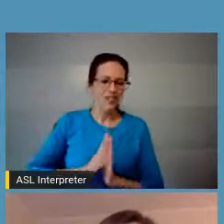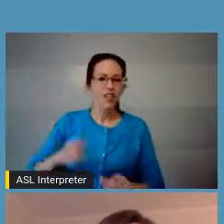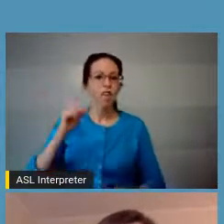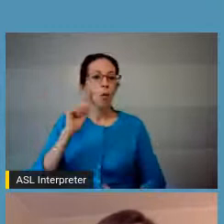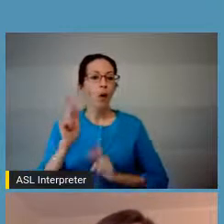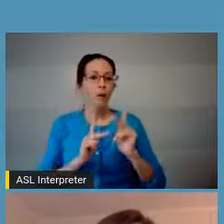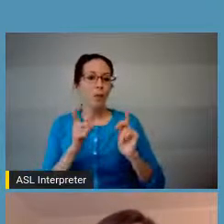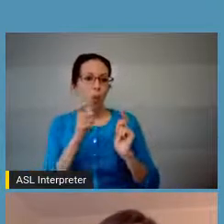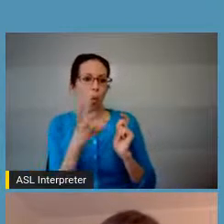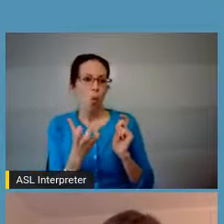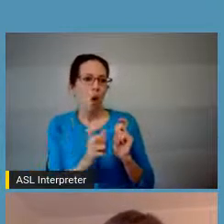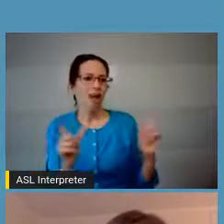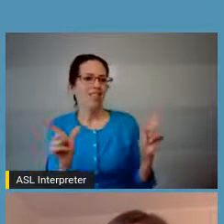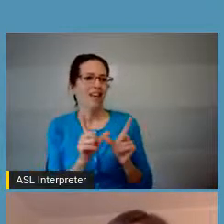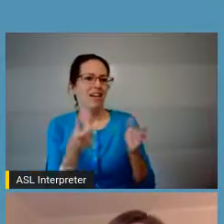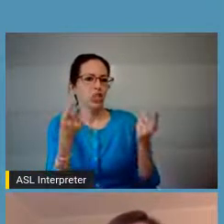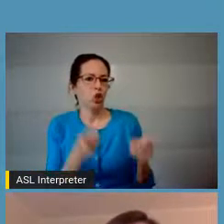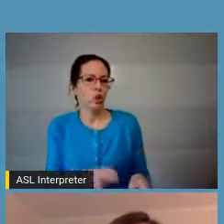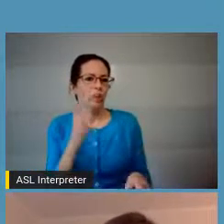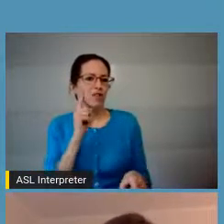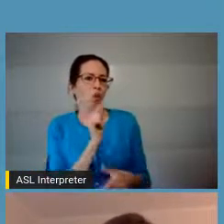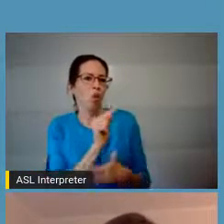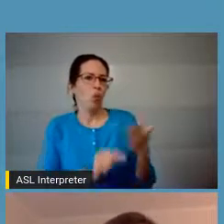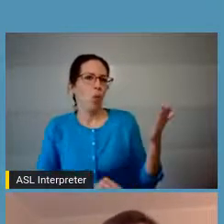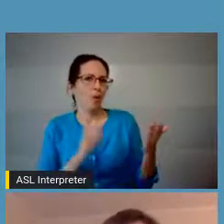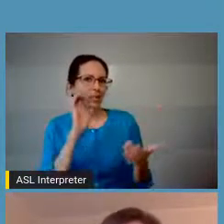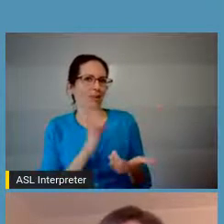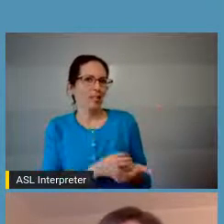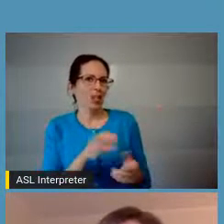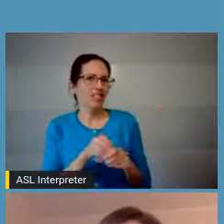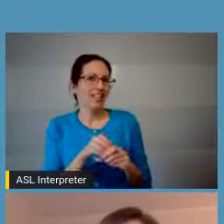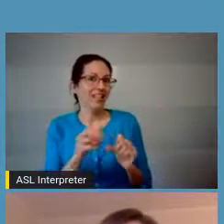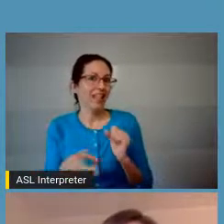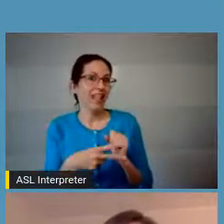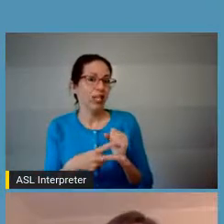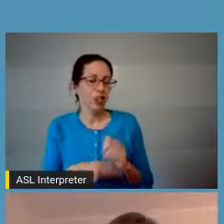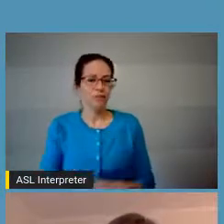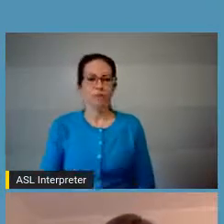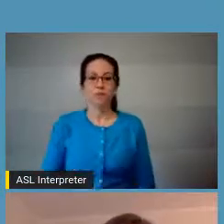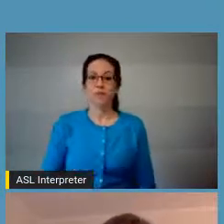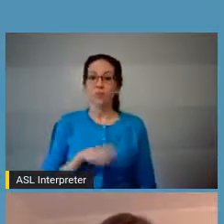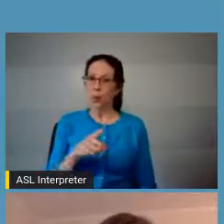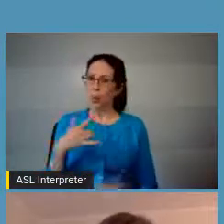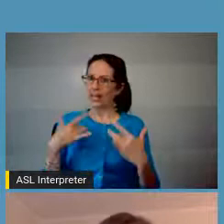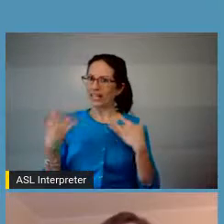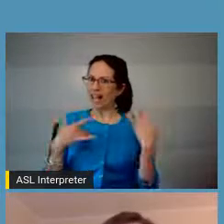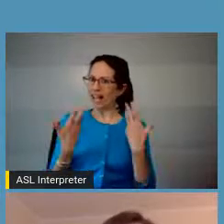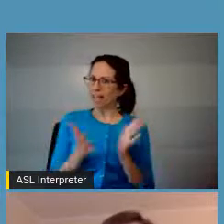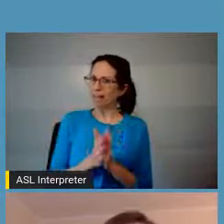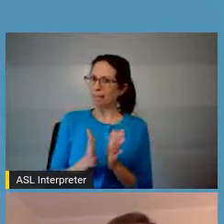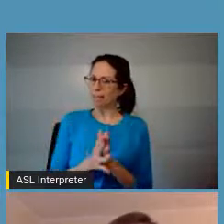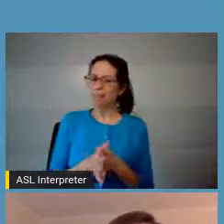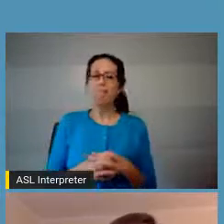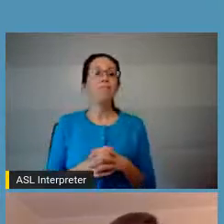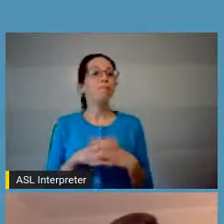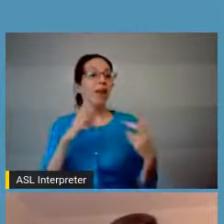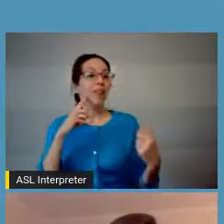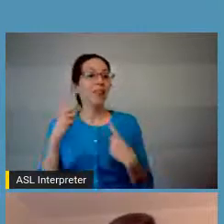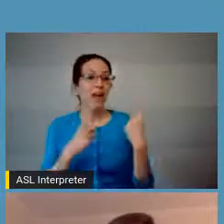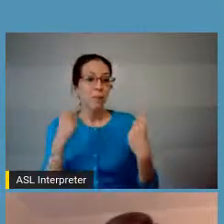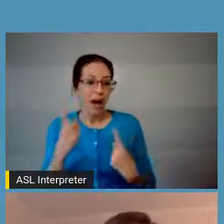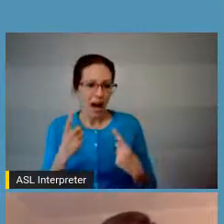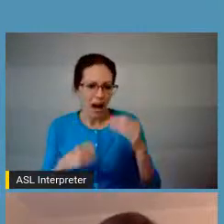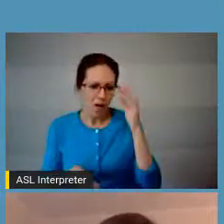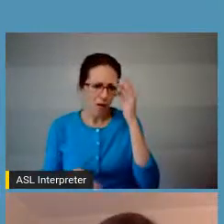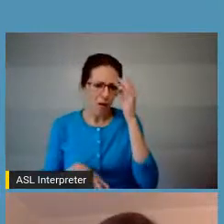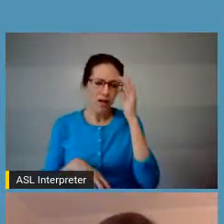a license agreement to use particular images in this collection. So this is exciting. Things to think about. What is the